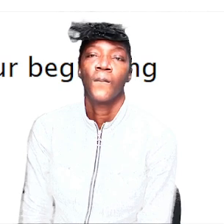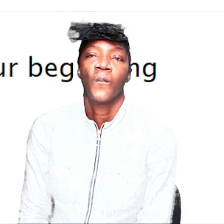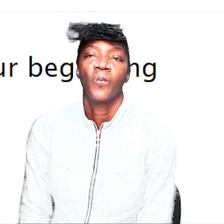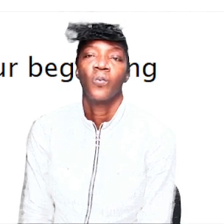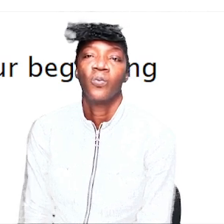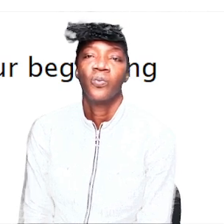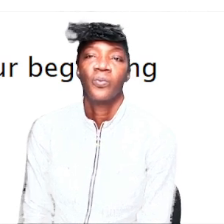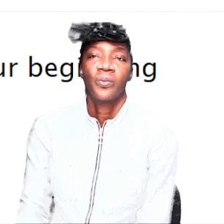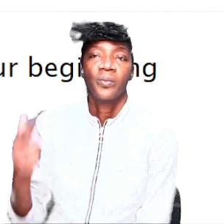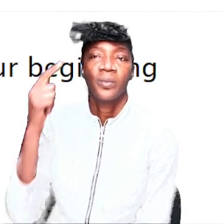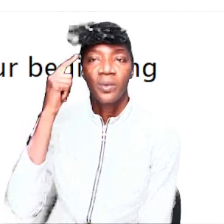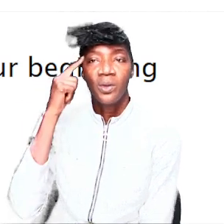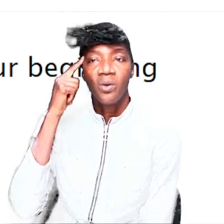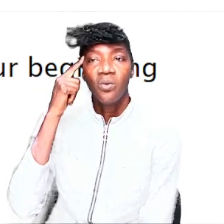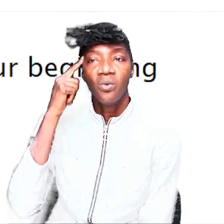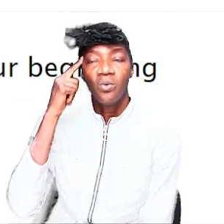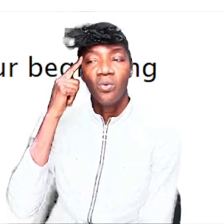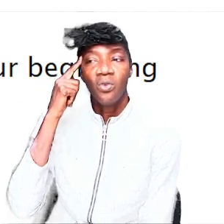If he knows the beginning